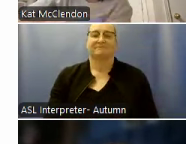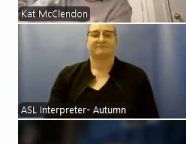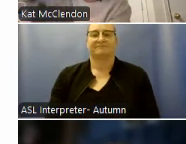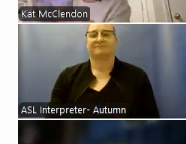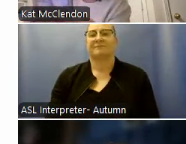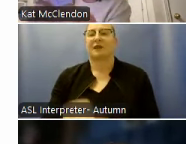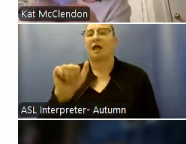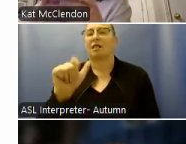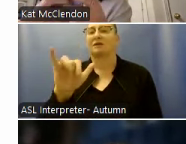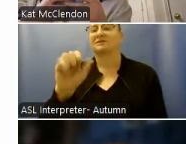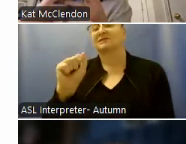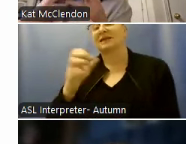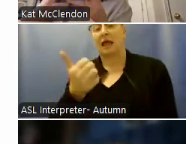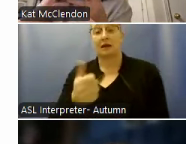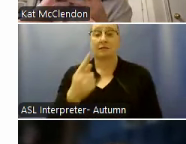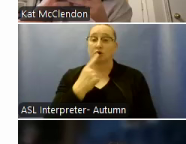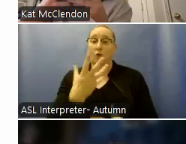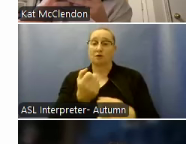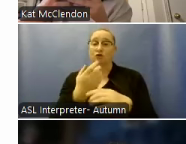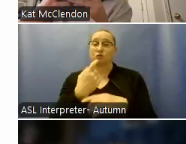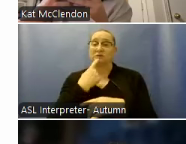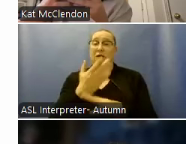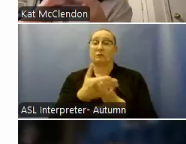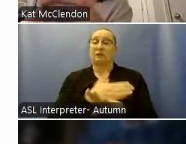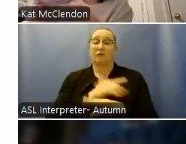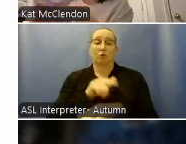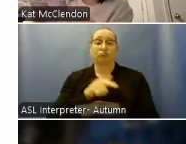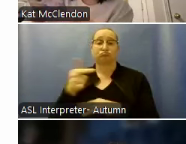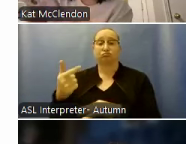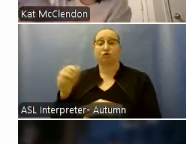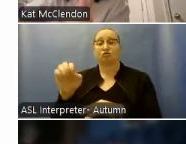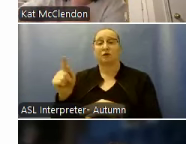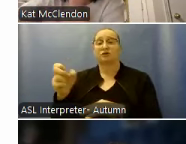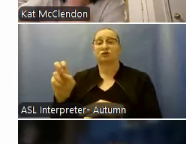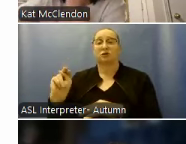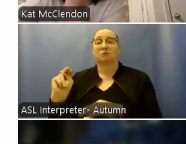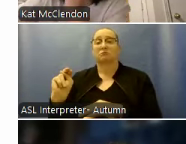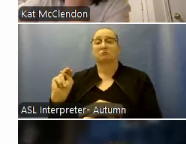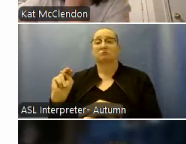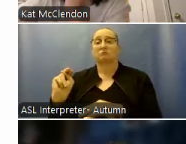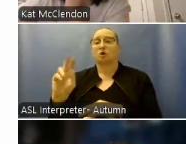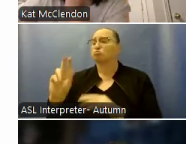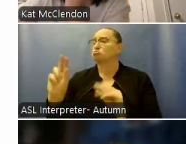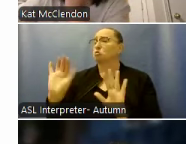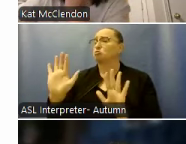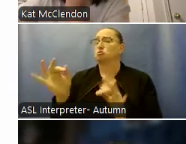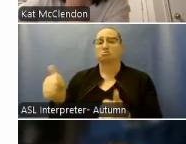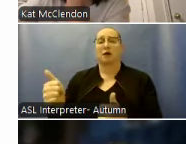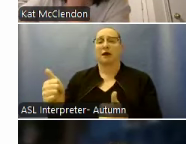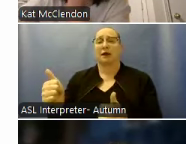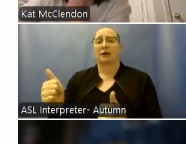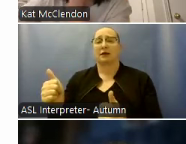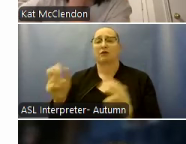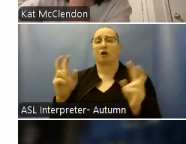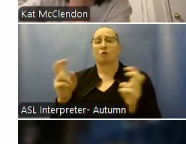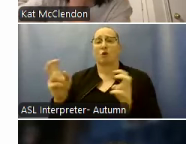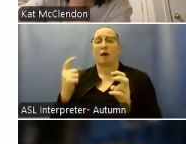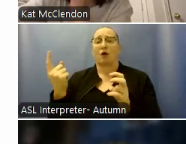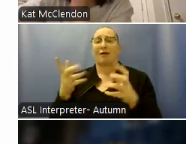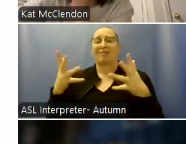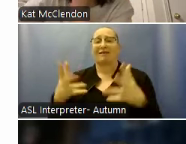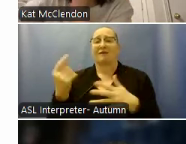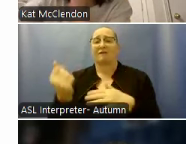Alexis, is there anything you wanted to say before I turn it back over to Gretchen? I apologize. No, you're great. The quote I always leave